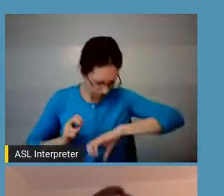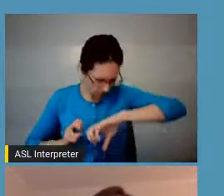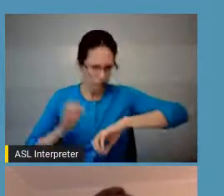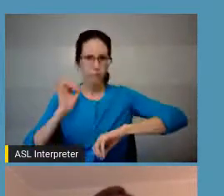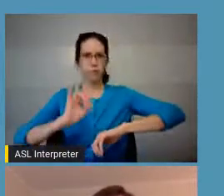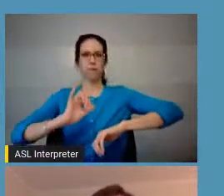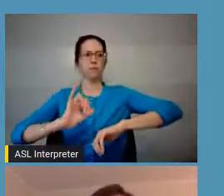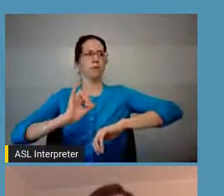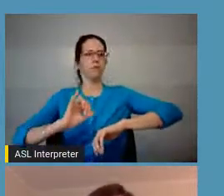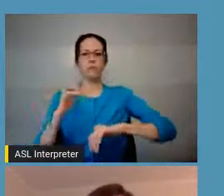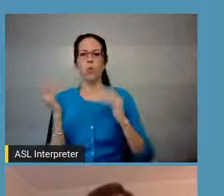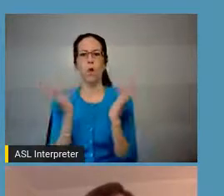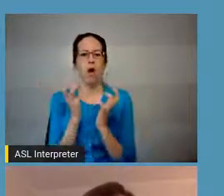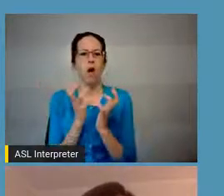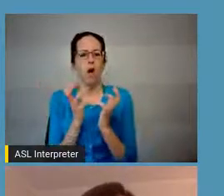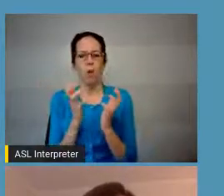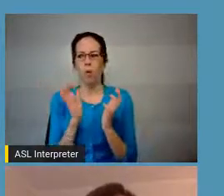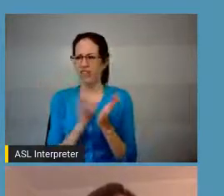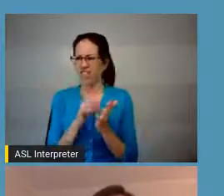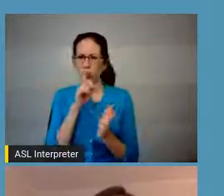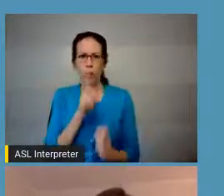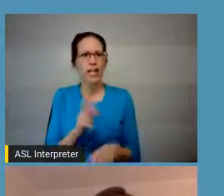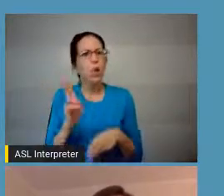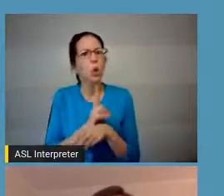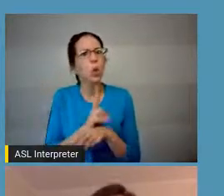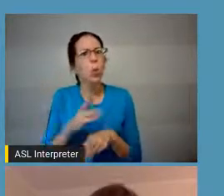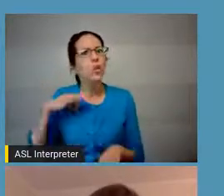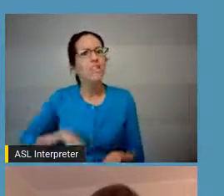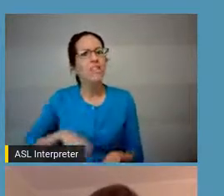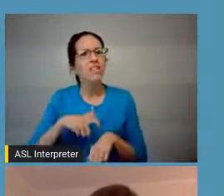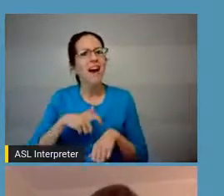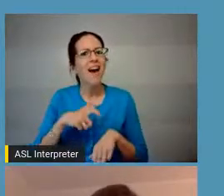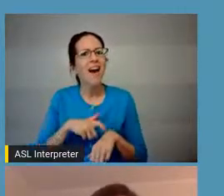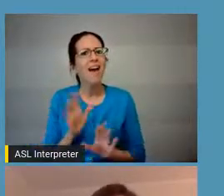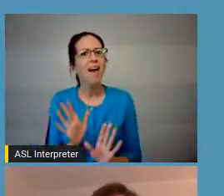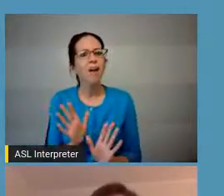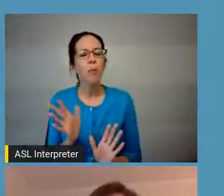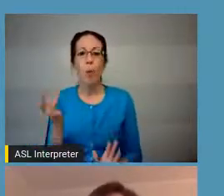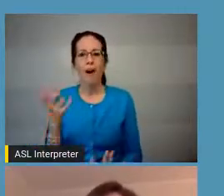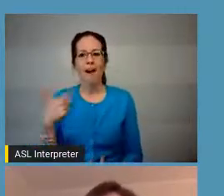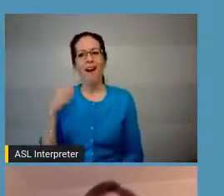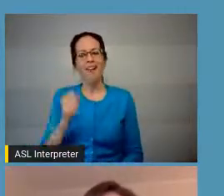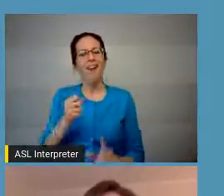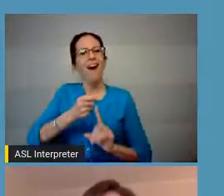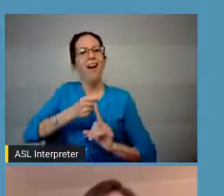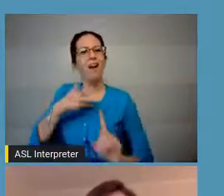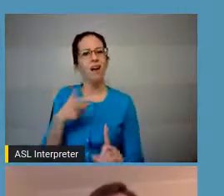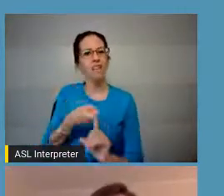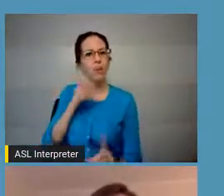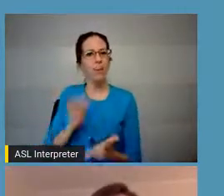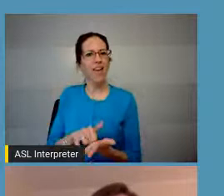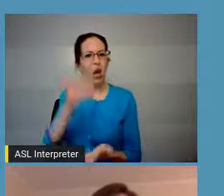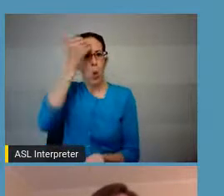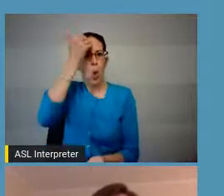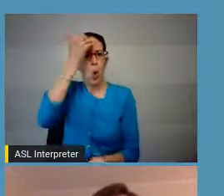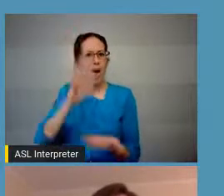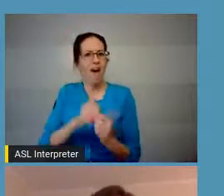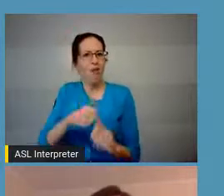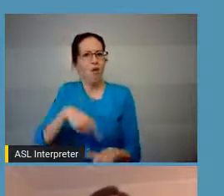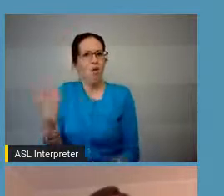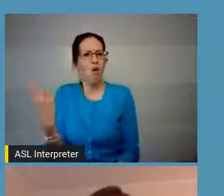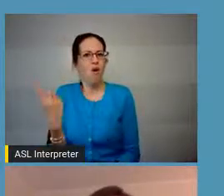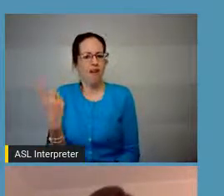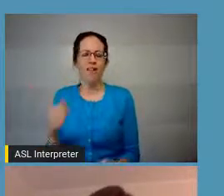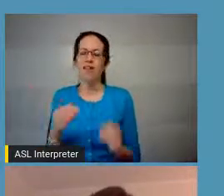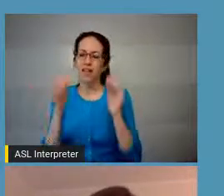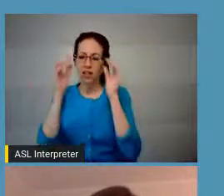struck by how incredibly useful that rate was to know because I could extrapolate from it. So, you know, I might have